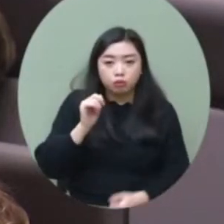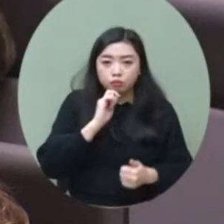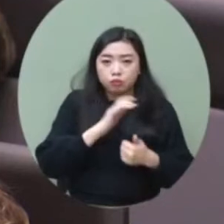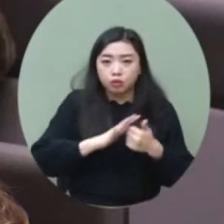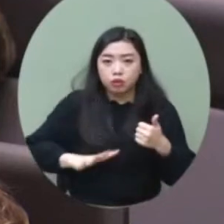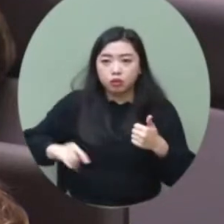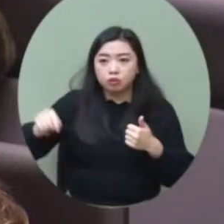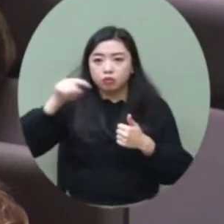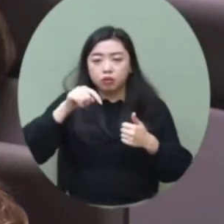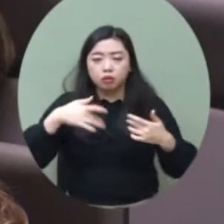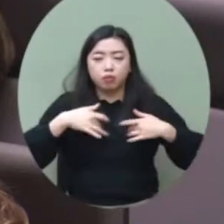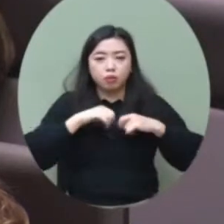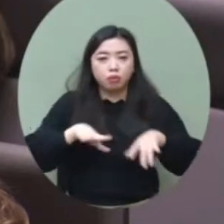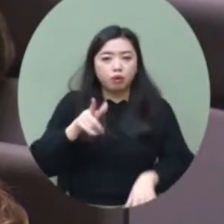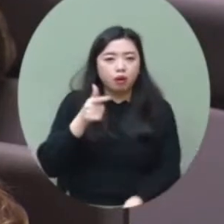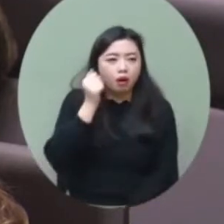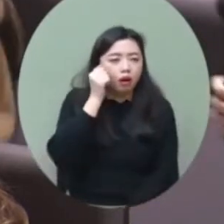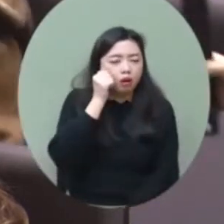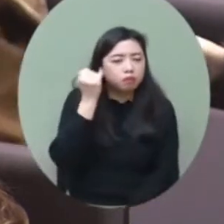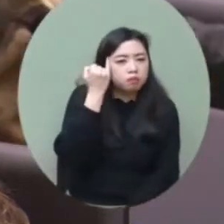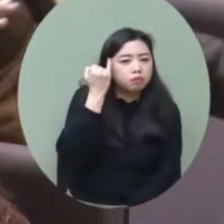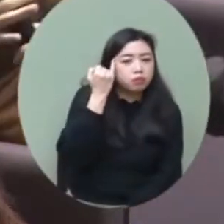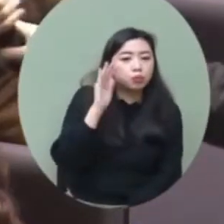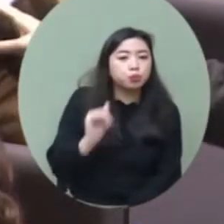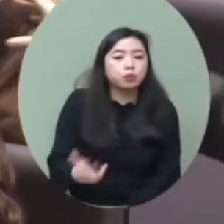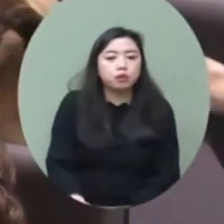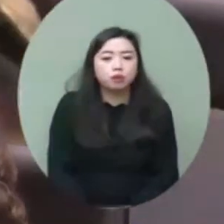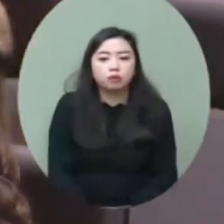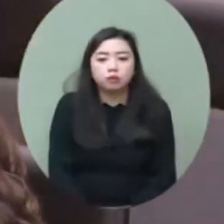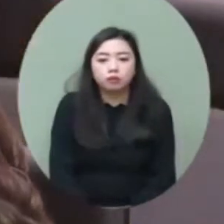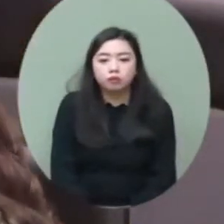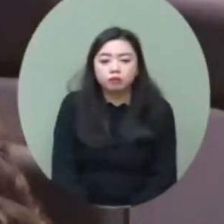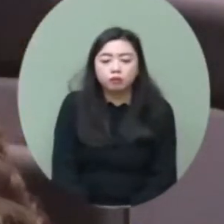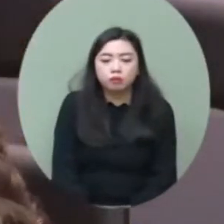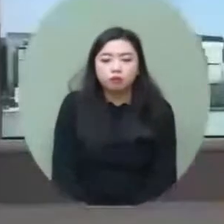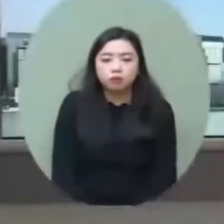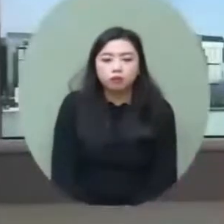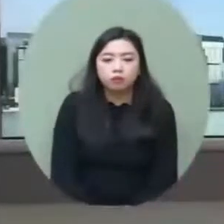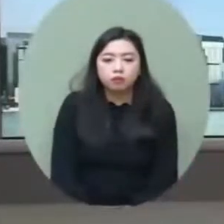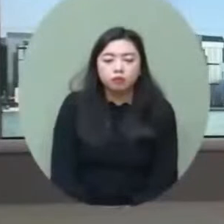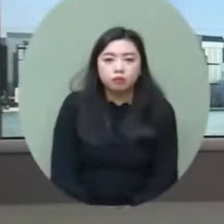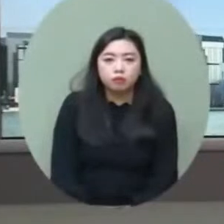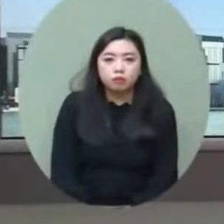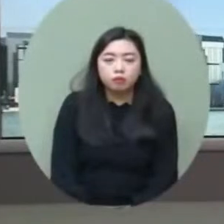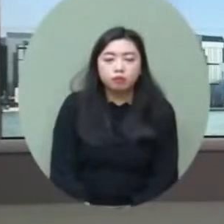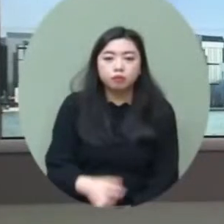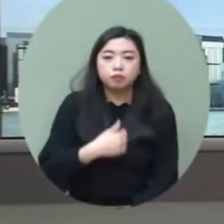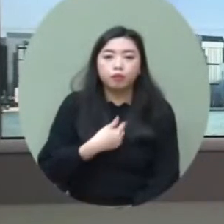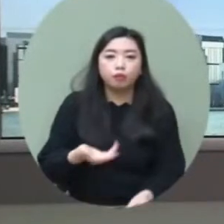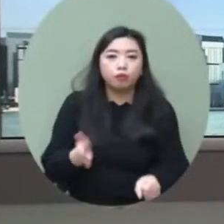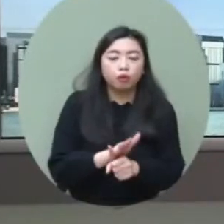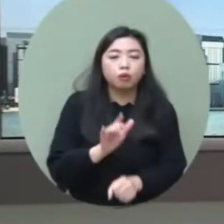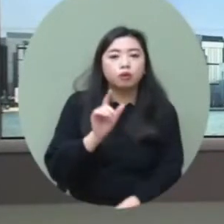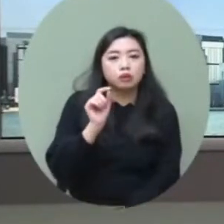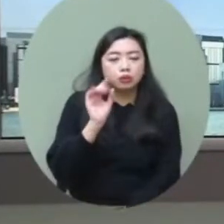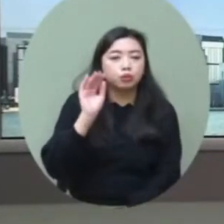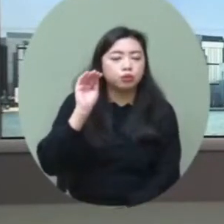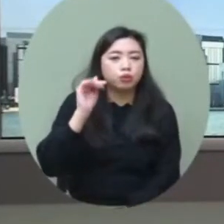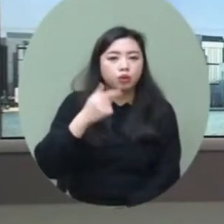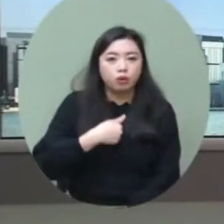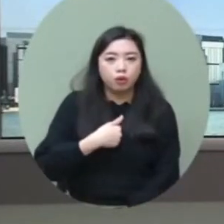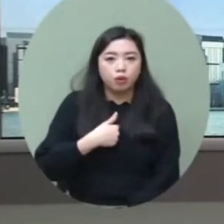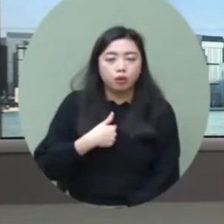other considerations? Will the lack of transparency hinder the public's knowledge of the epidemic?